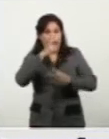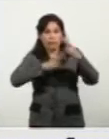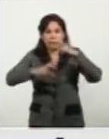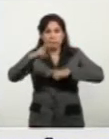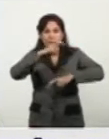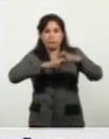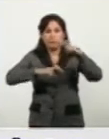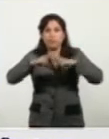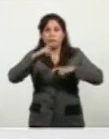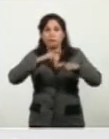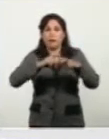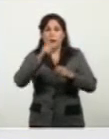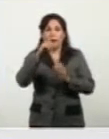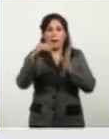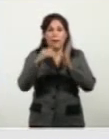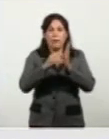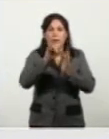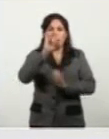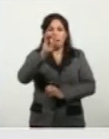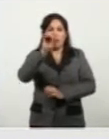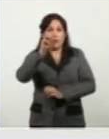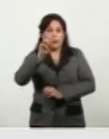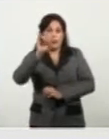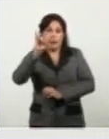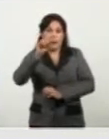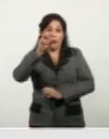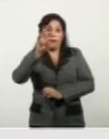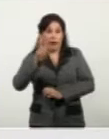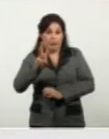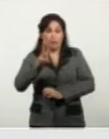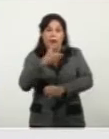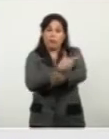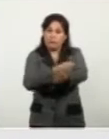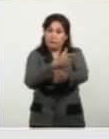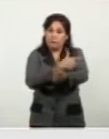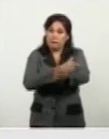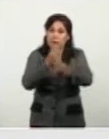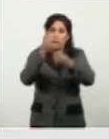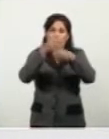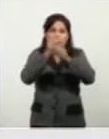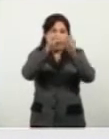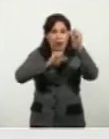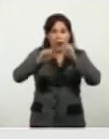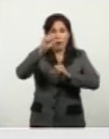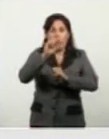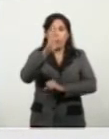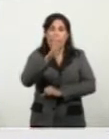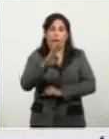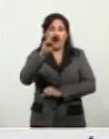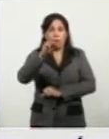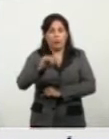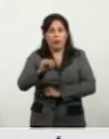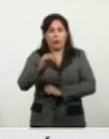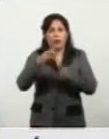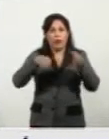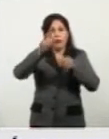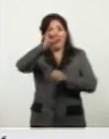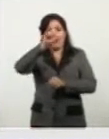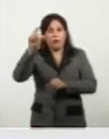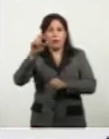1,763 samples were processed. In the molecular biology at the IPK